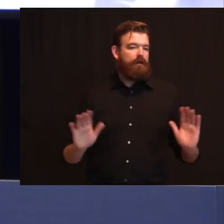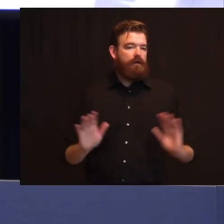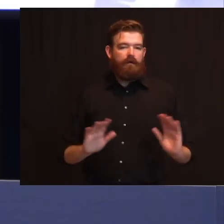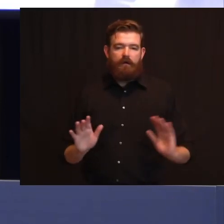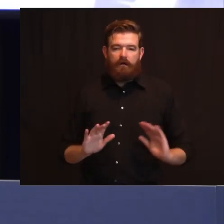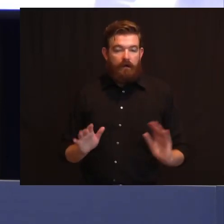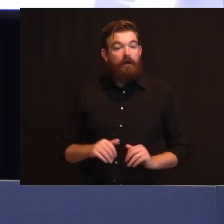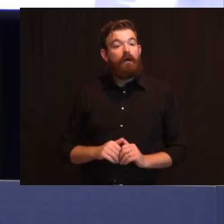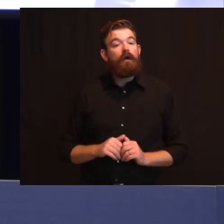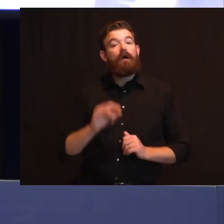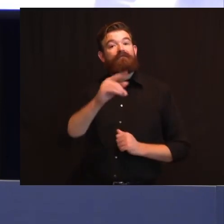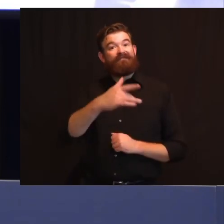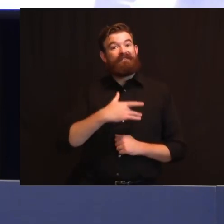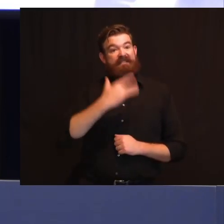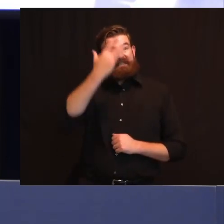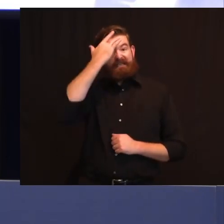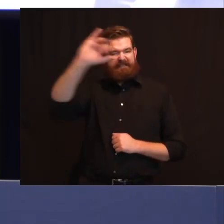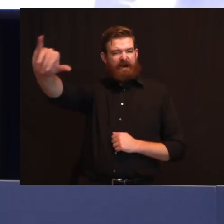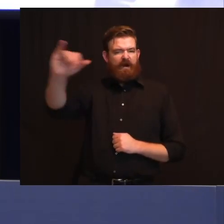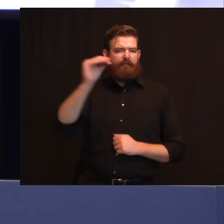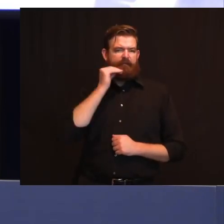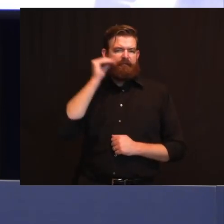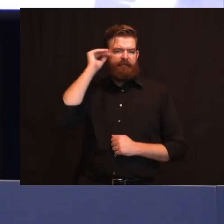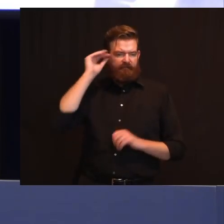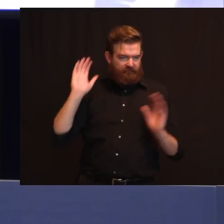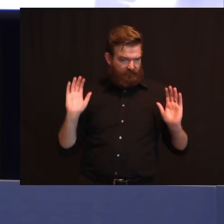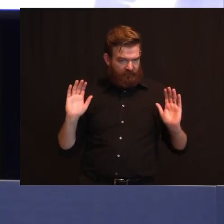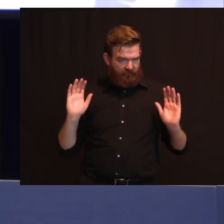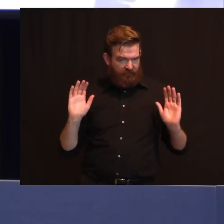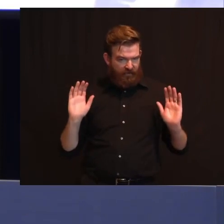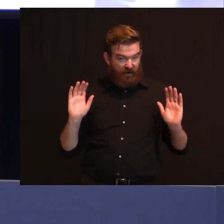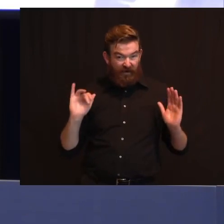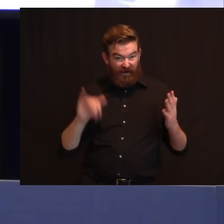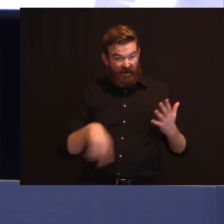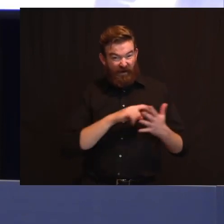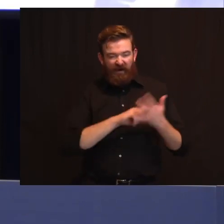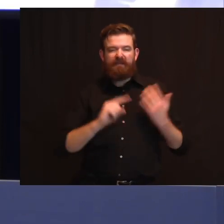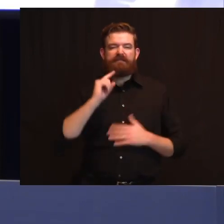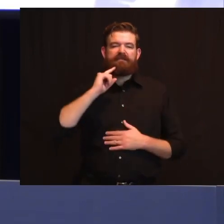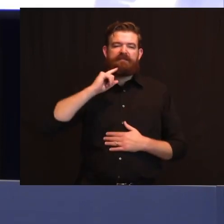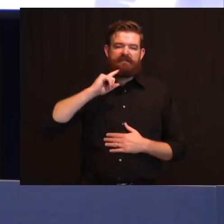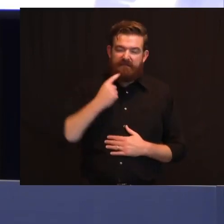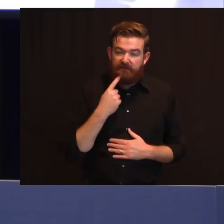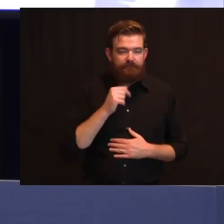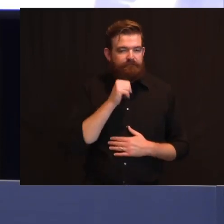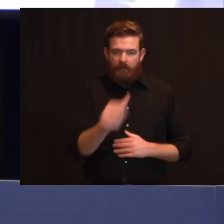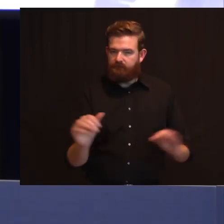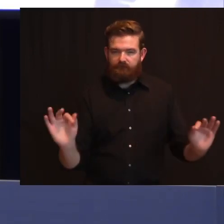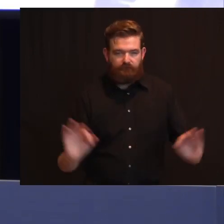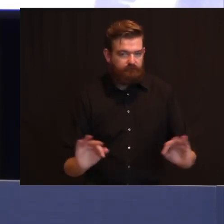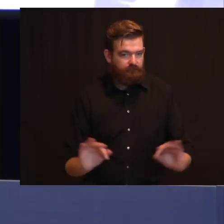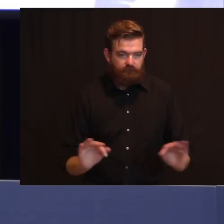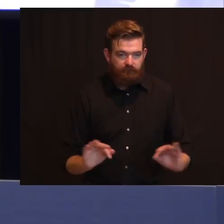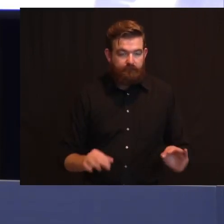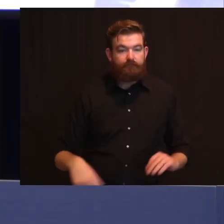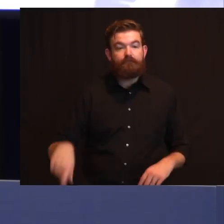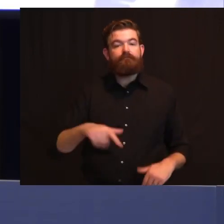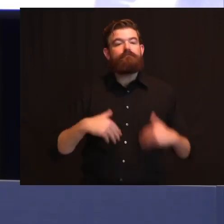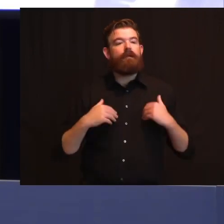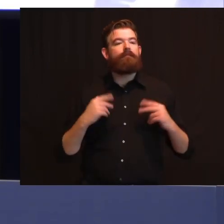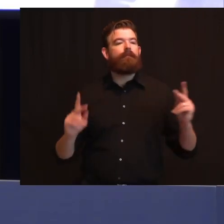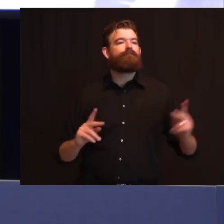home. These steps need to be taken seriously. Although they do not often experience severe illness, young people could spread the